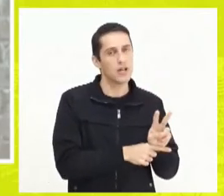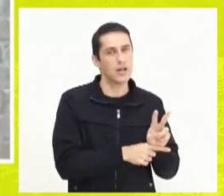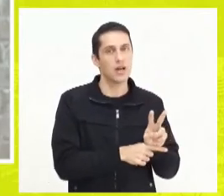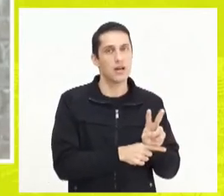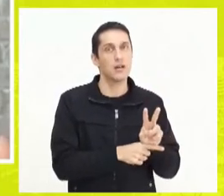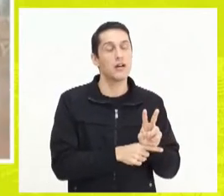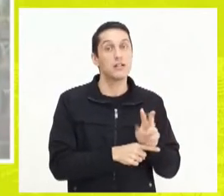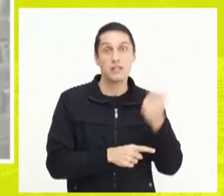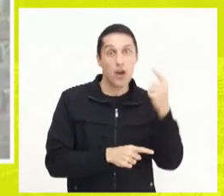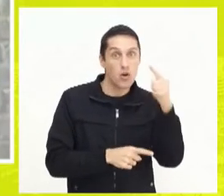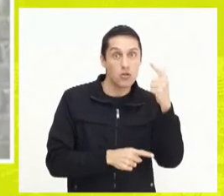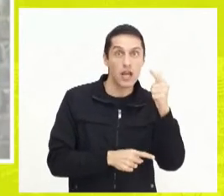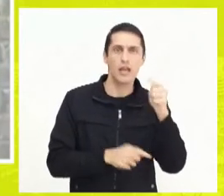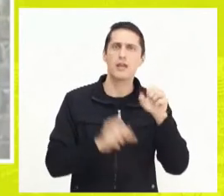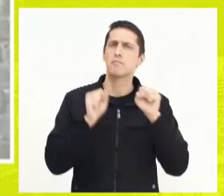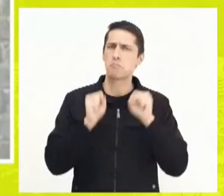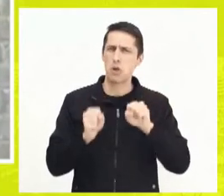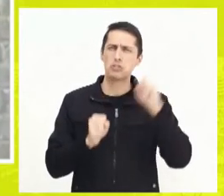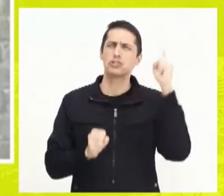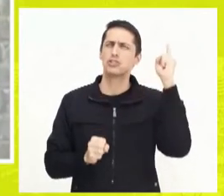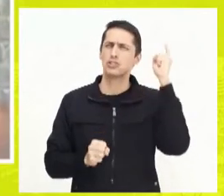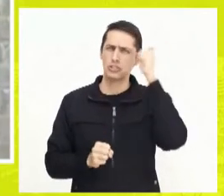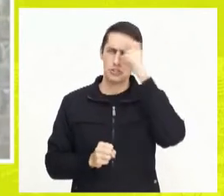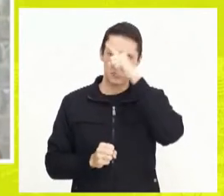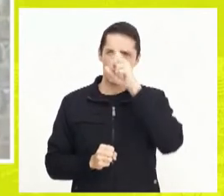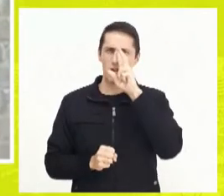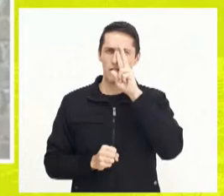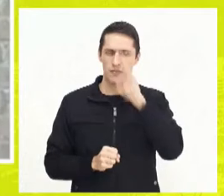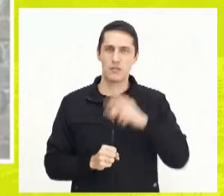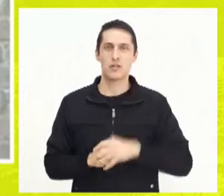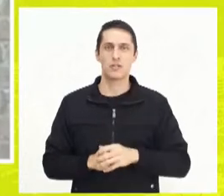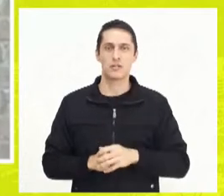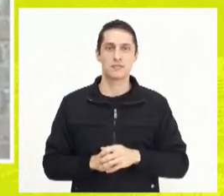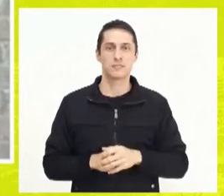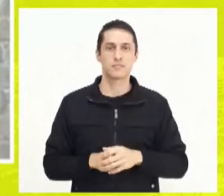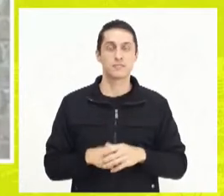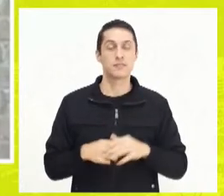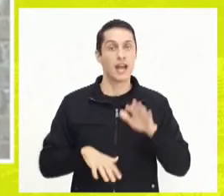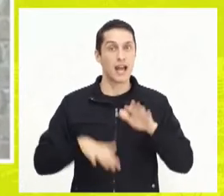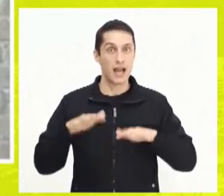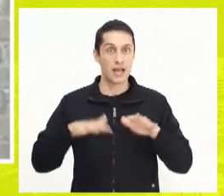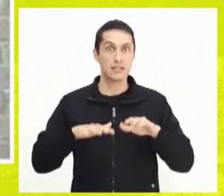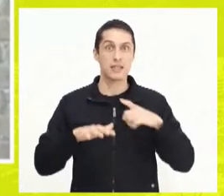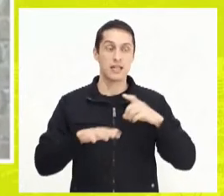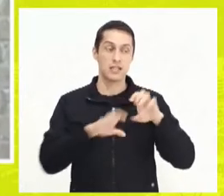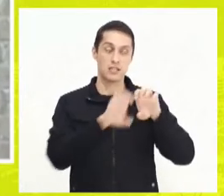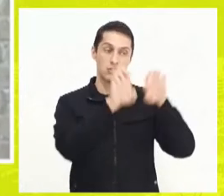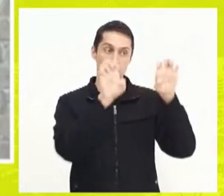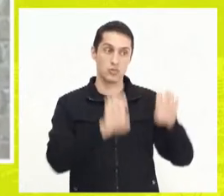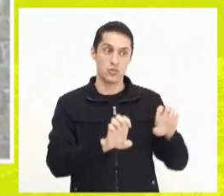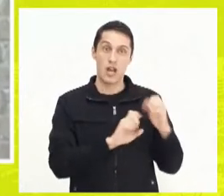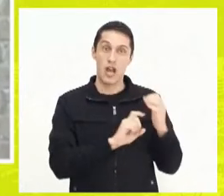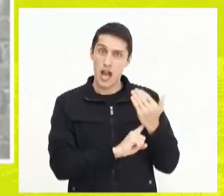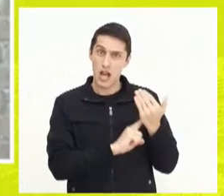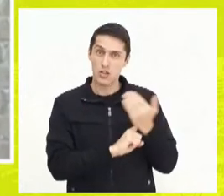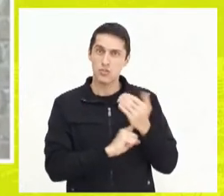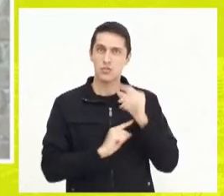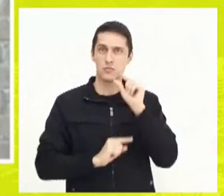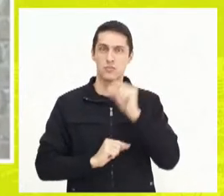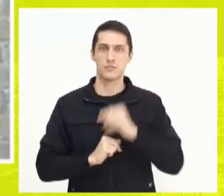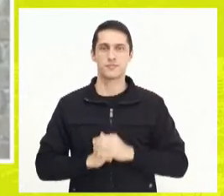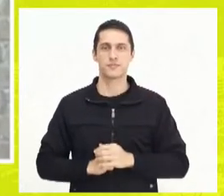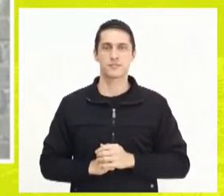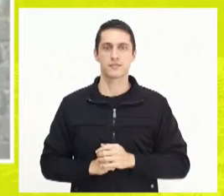on on this issue that person created a structure that somehow can lower this impact